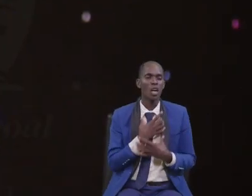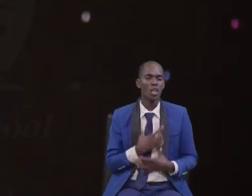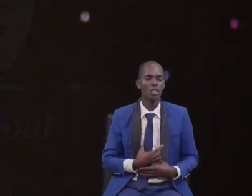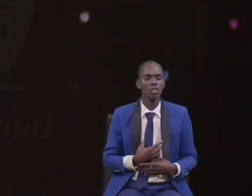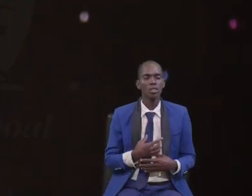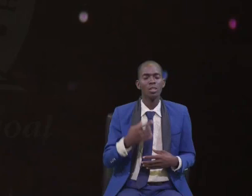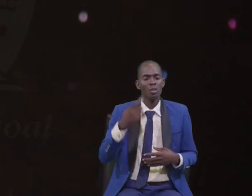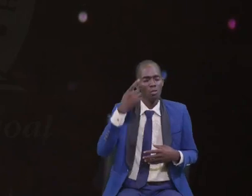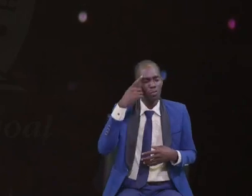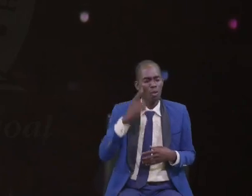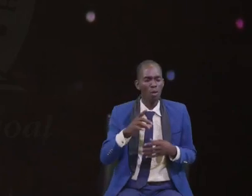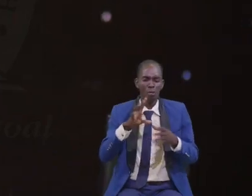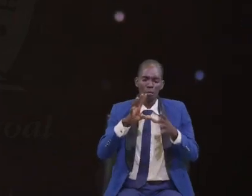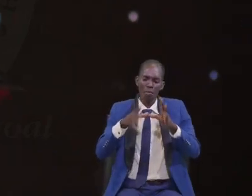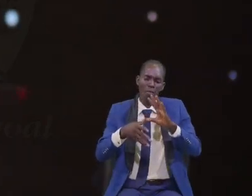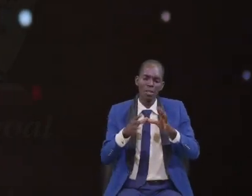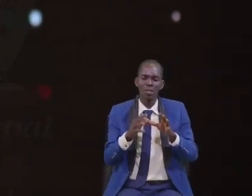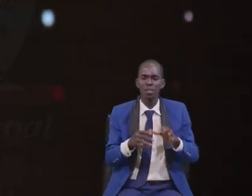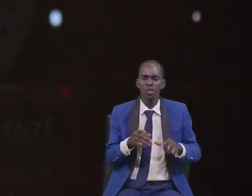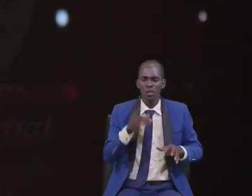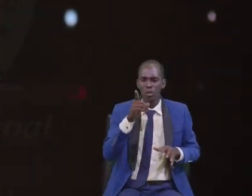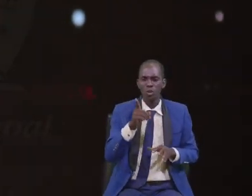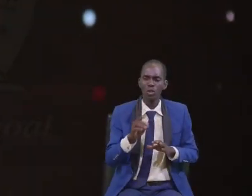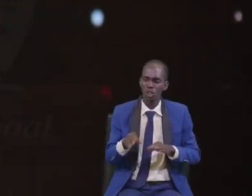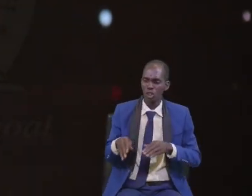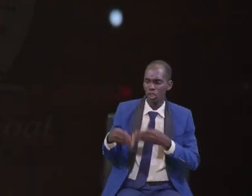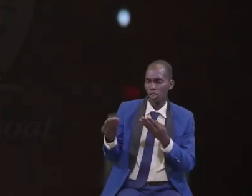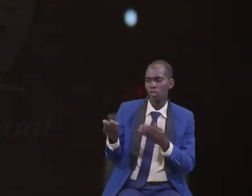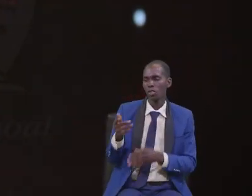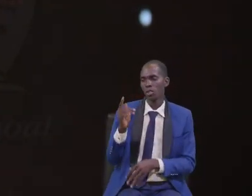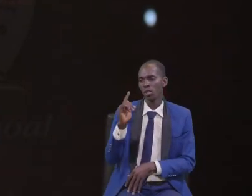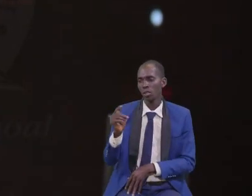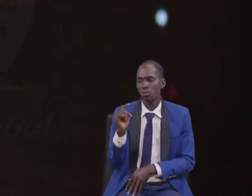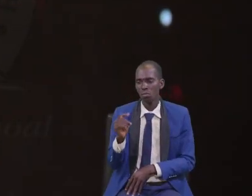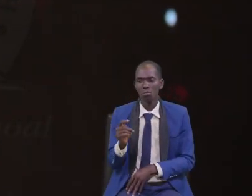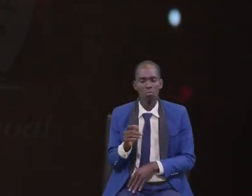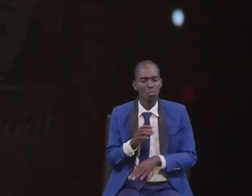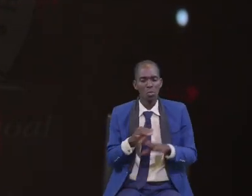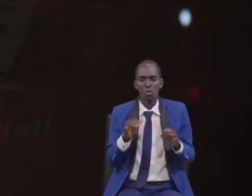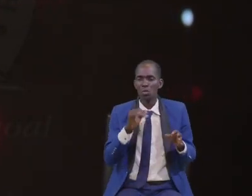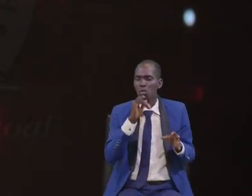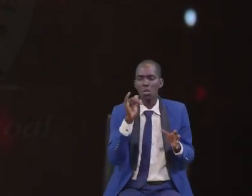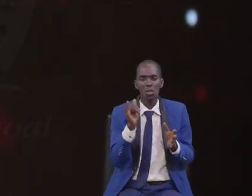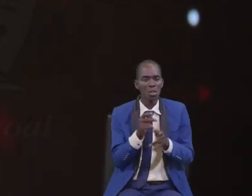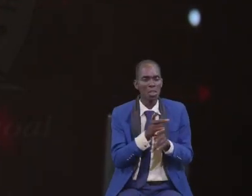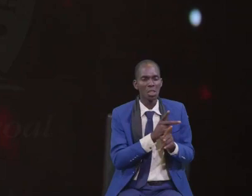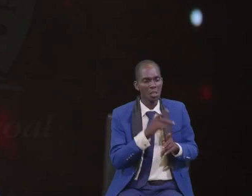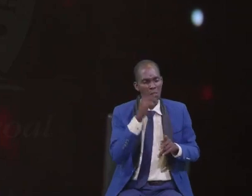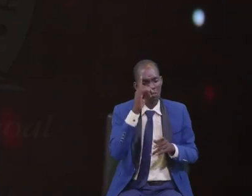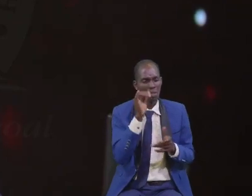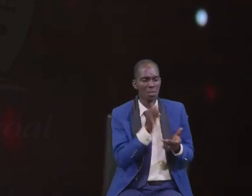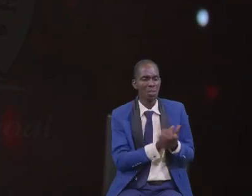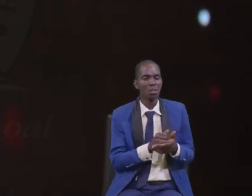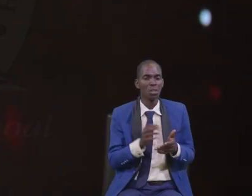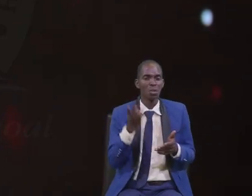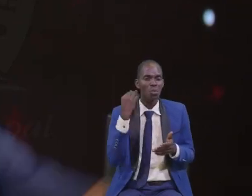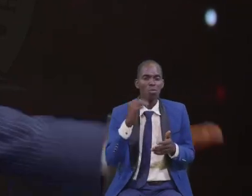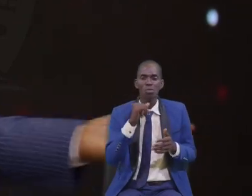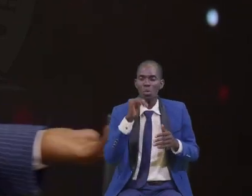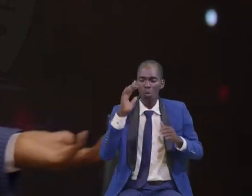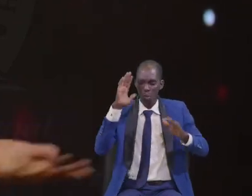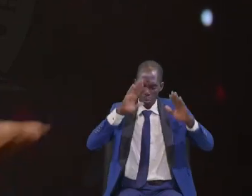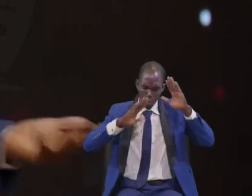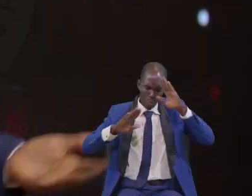your testimony. But you keep your testimony. He doesn't care for that. He doesn't worry about that.